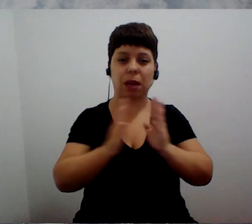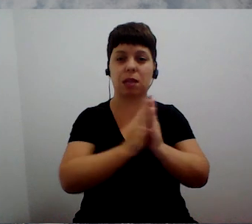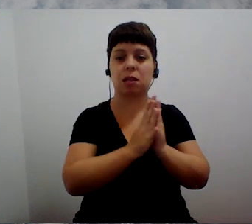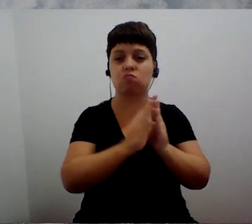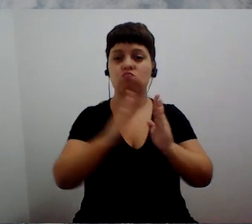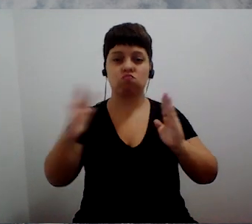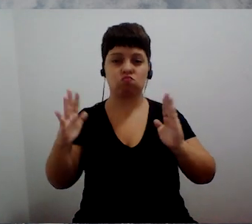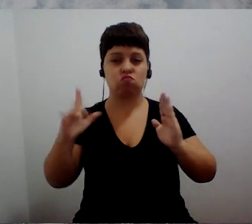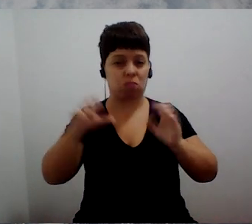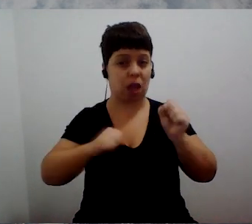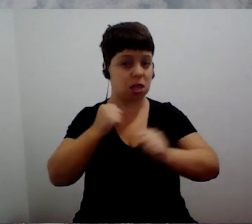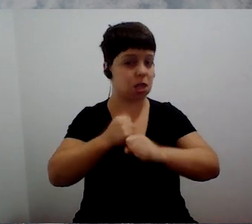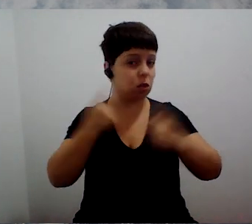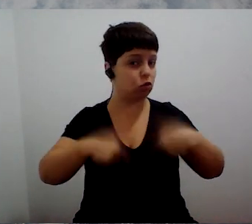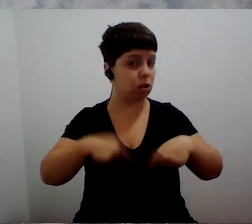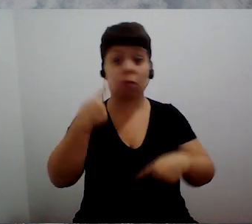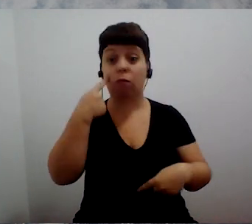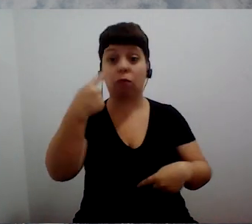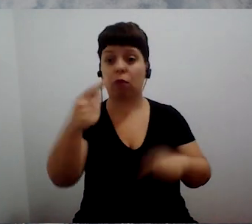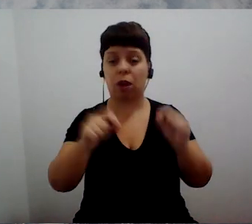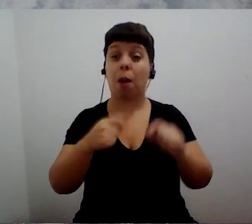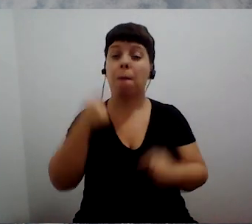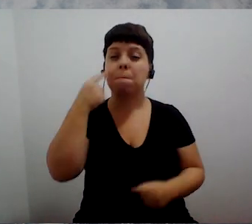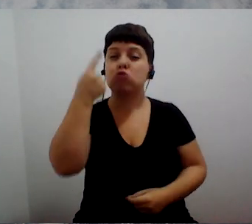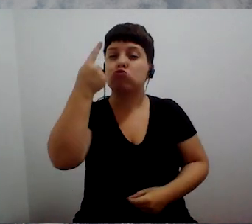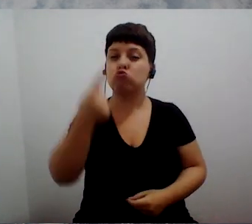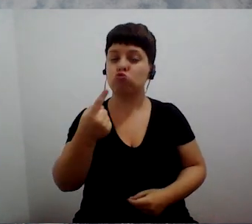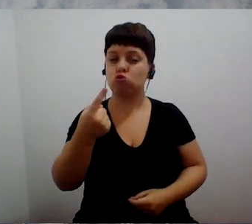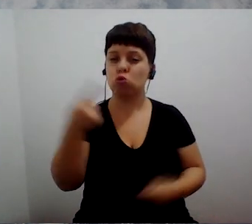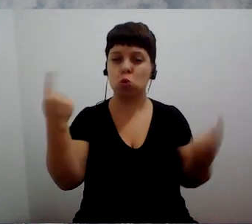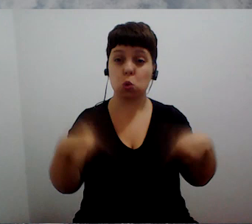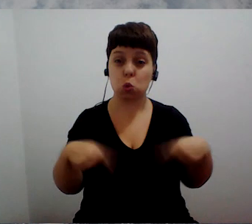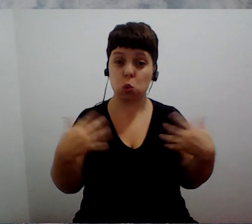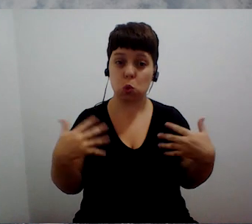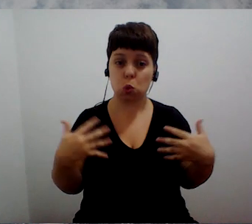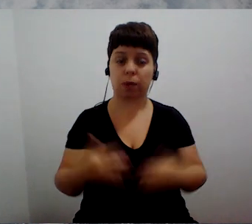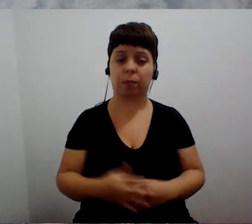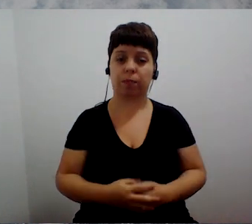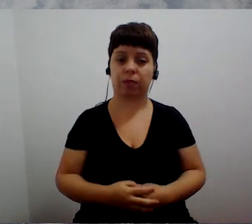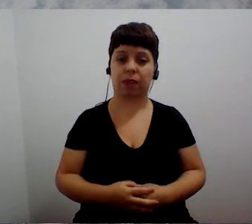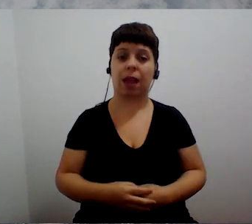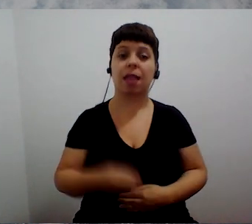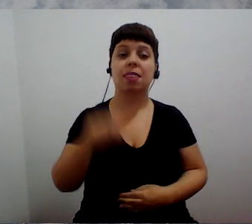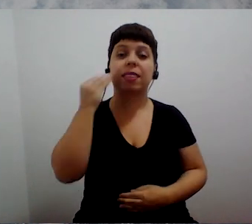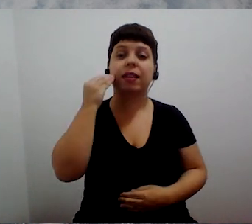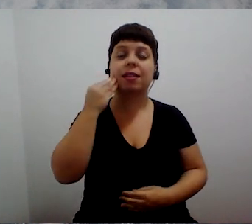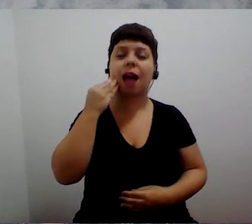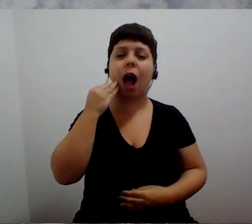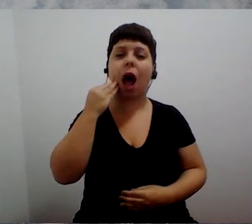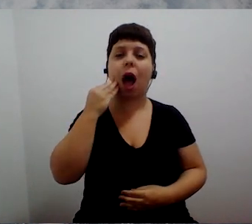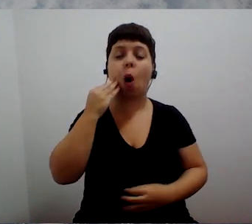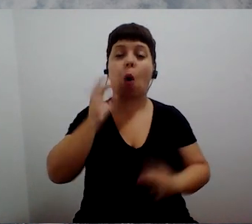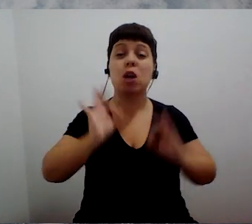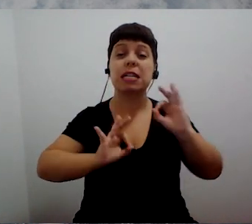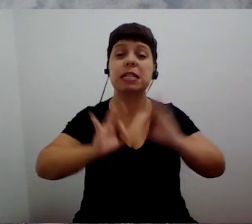10 years. I think one striking challenge is to establish a thorough governance structure.